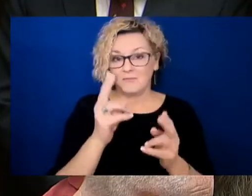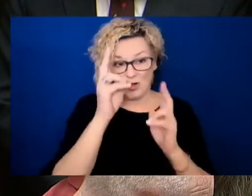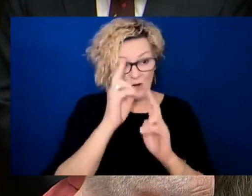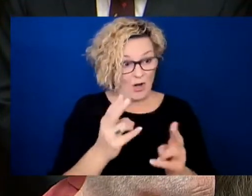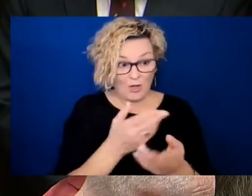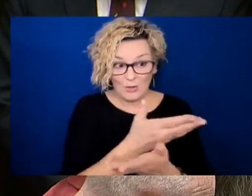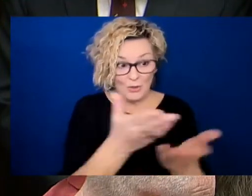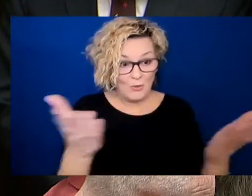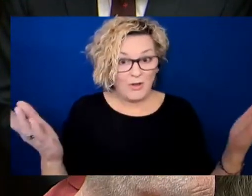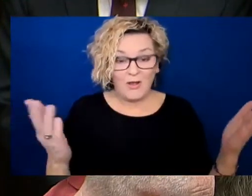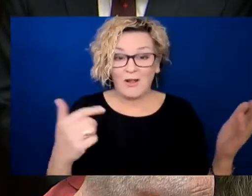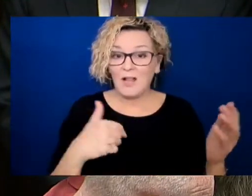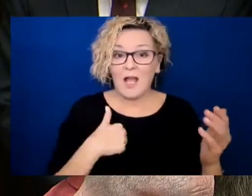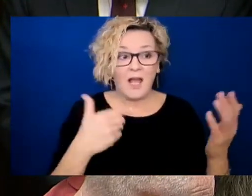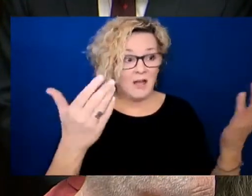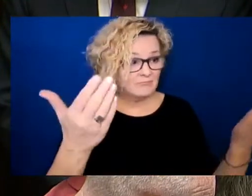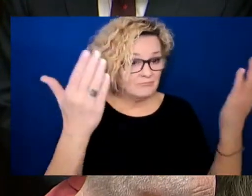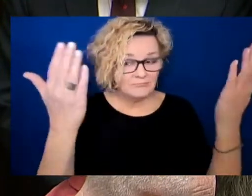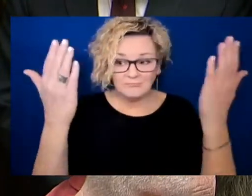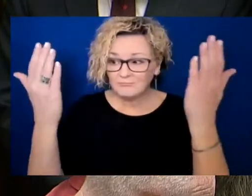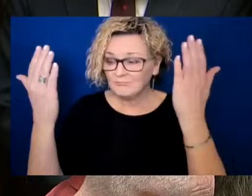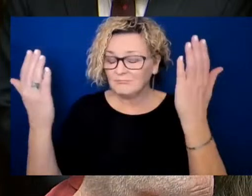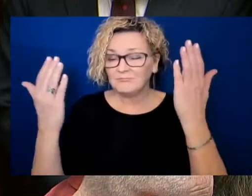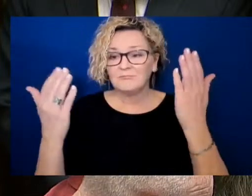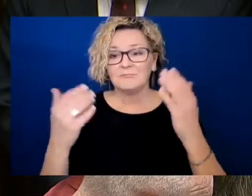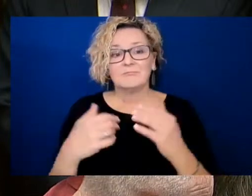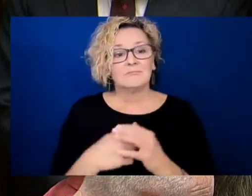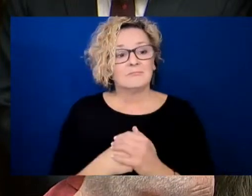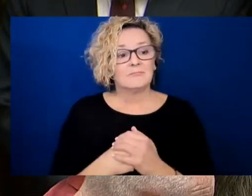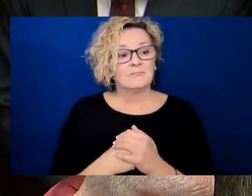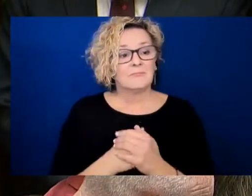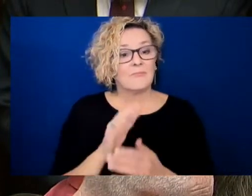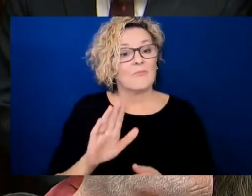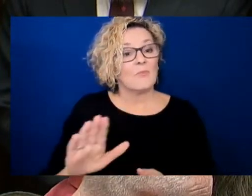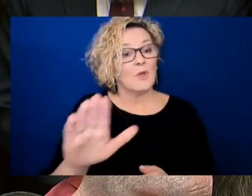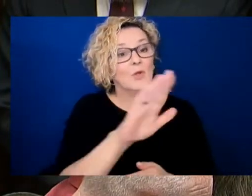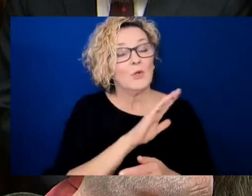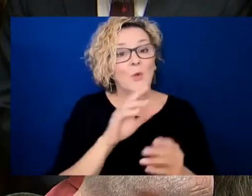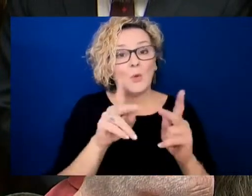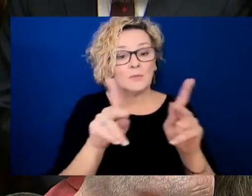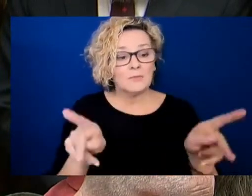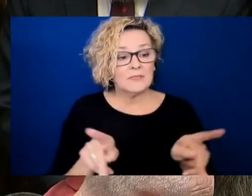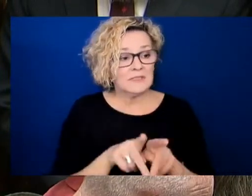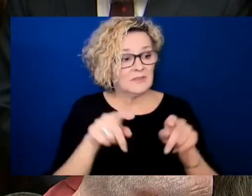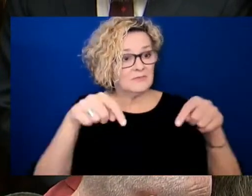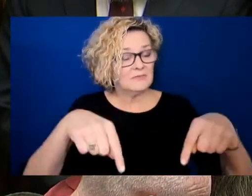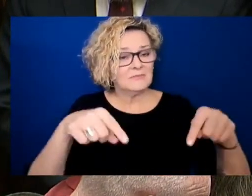you in your position of working together for the people.